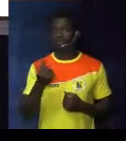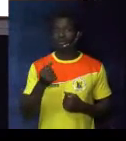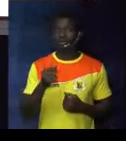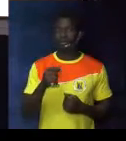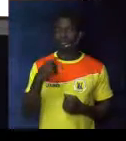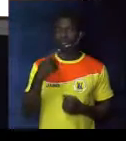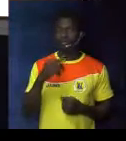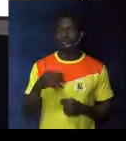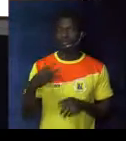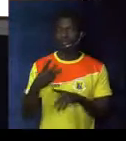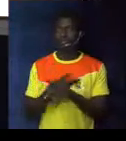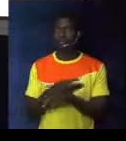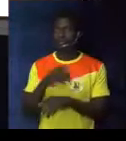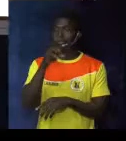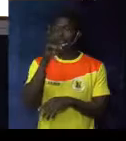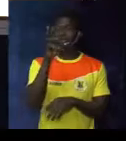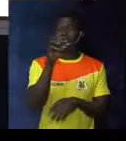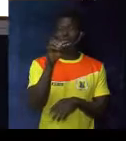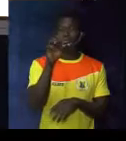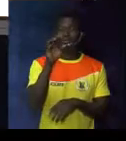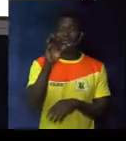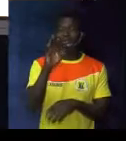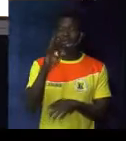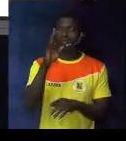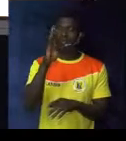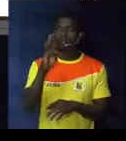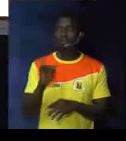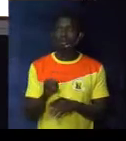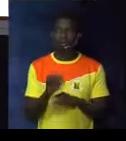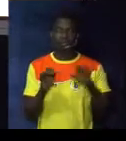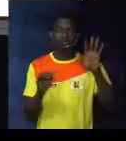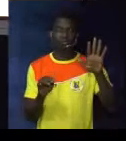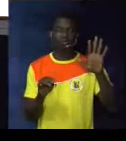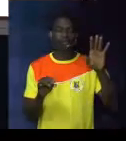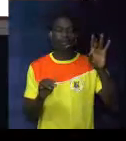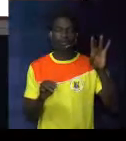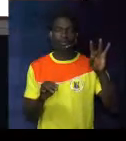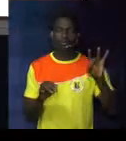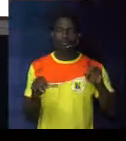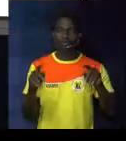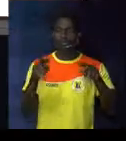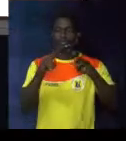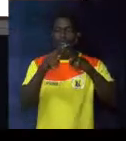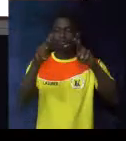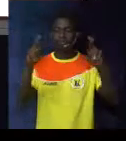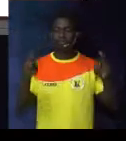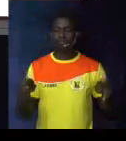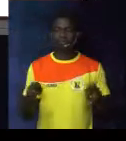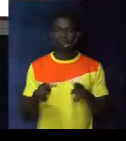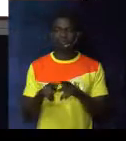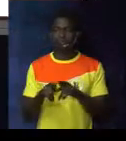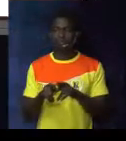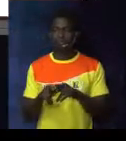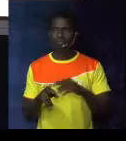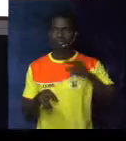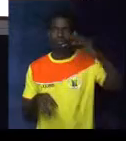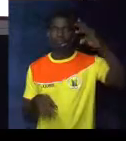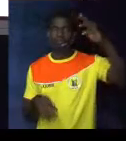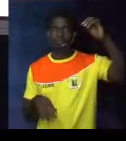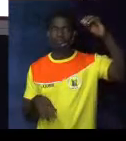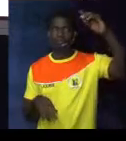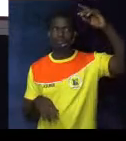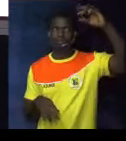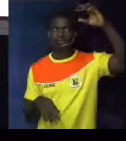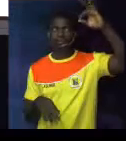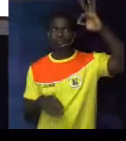says multiply 609 by 58. So again, I begin by drawing a rectangle. I put the bigger number on top, 609, and